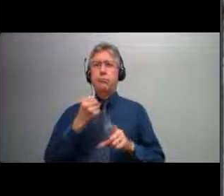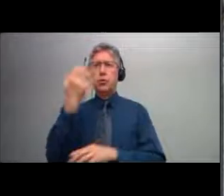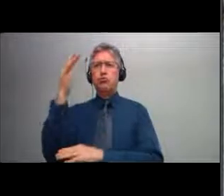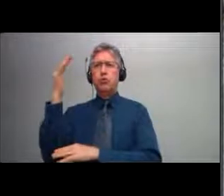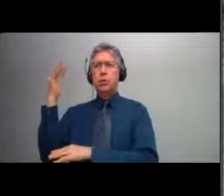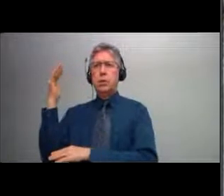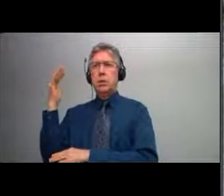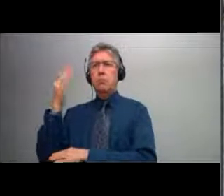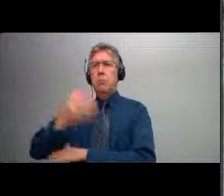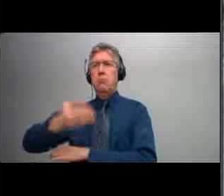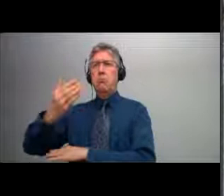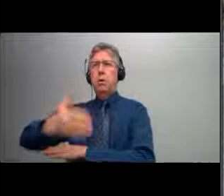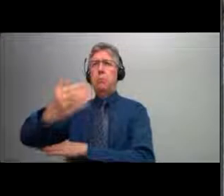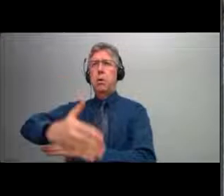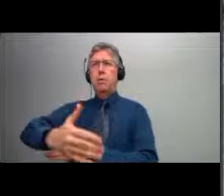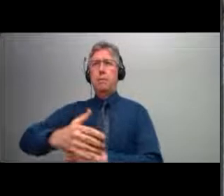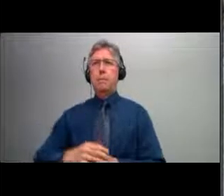area of